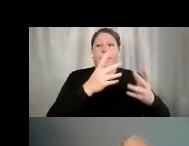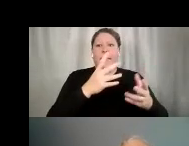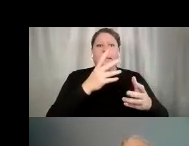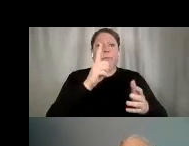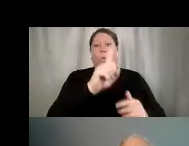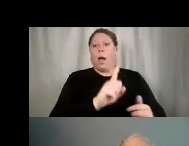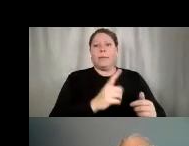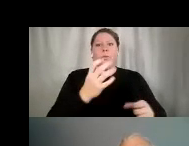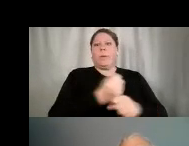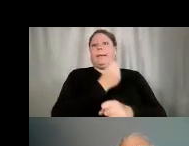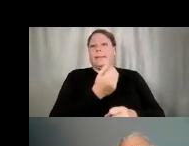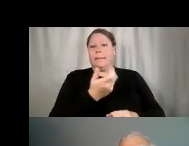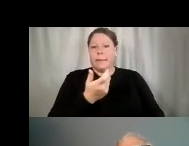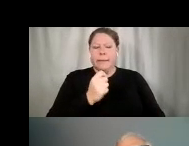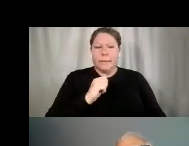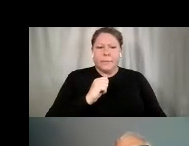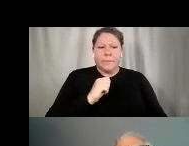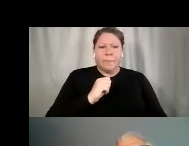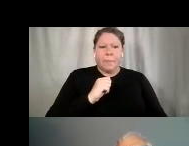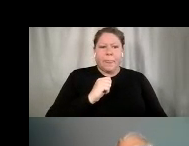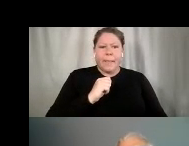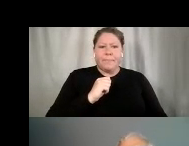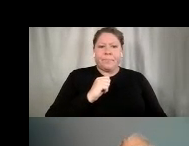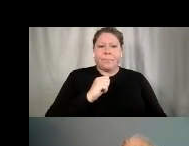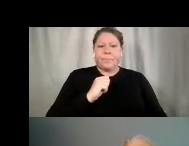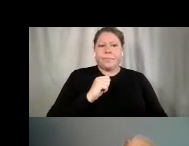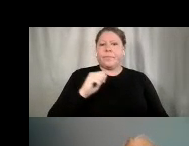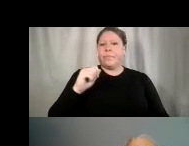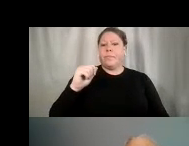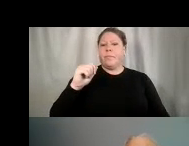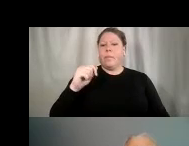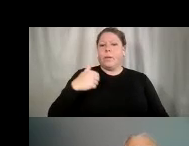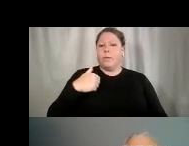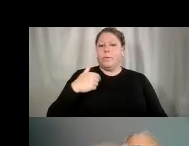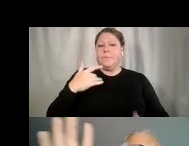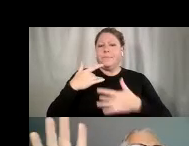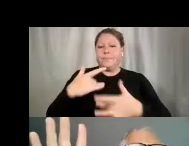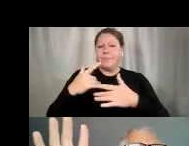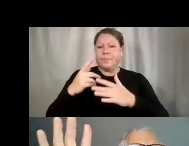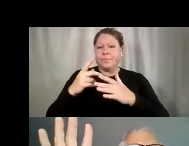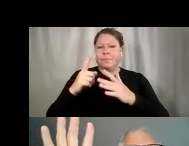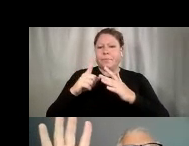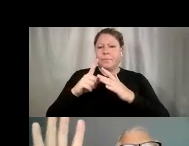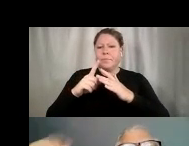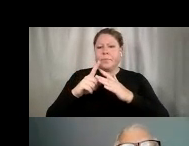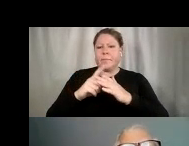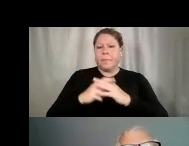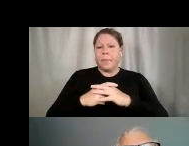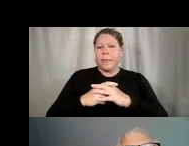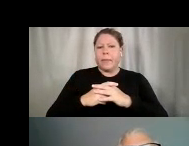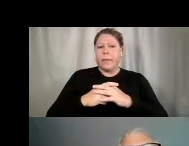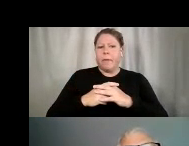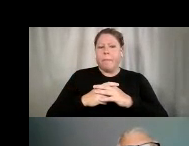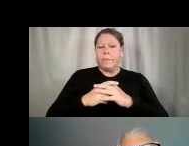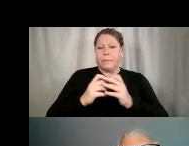there's the first part where you start off and you think of all the different ways to discover and then defining